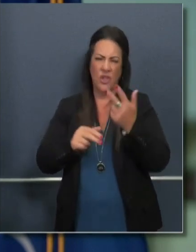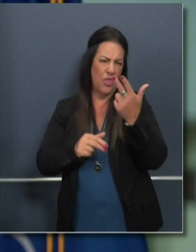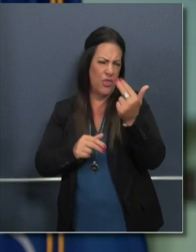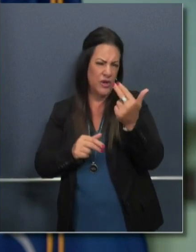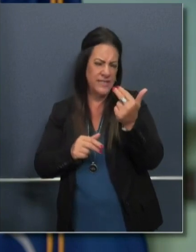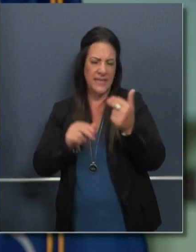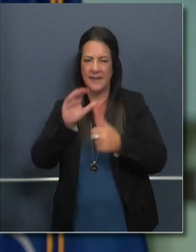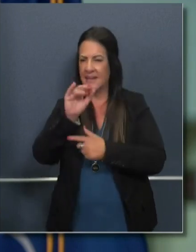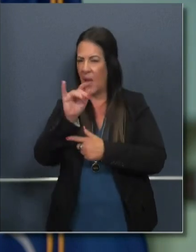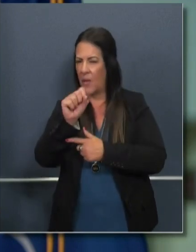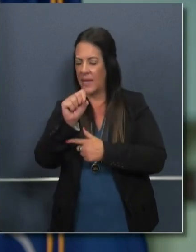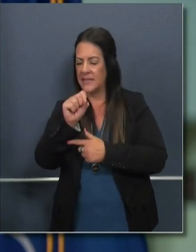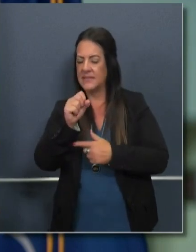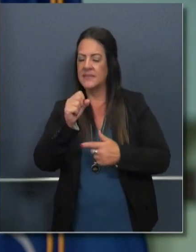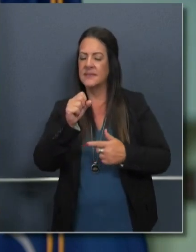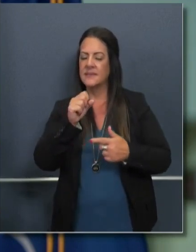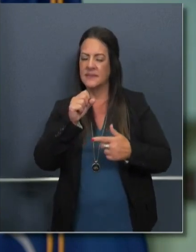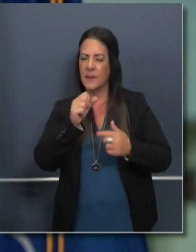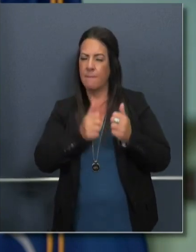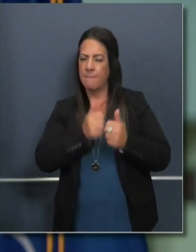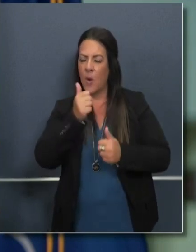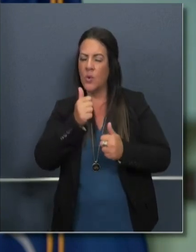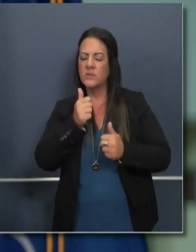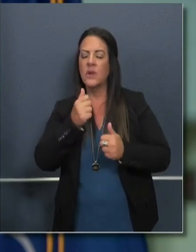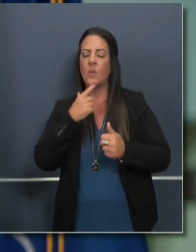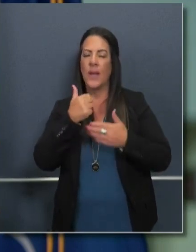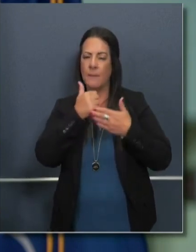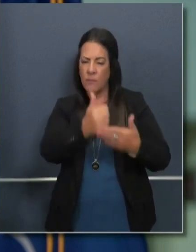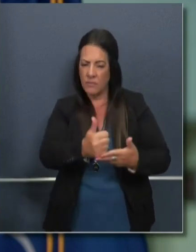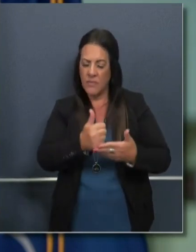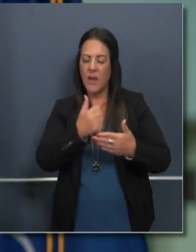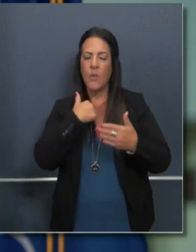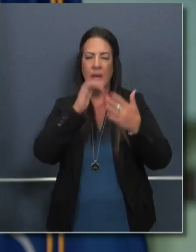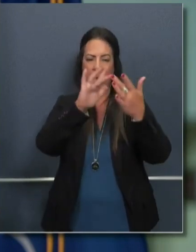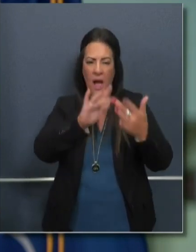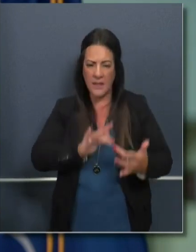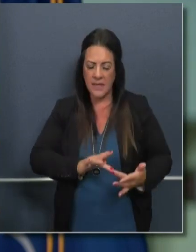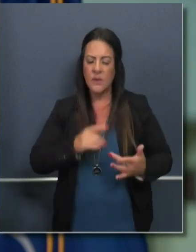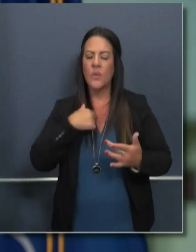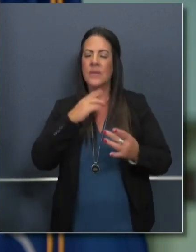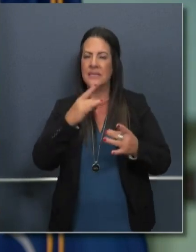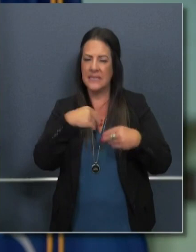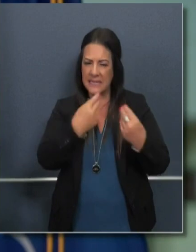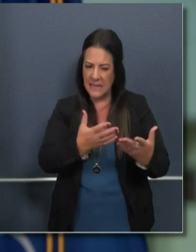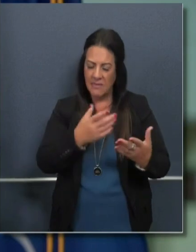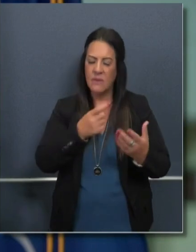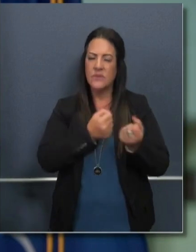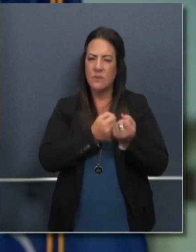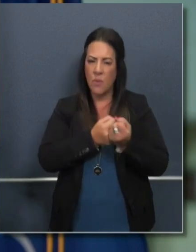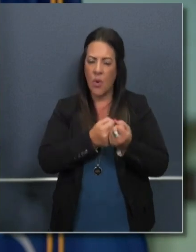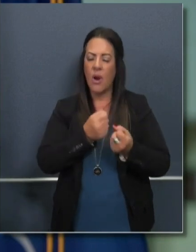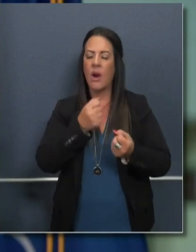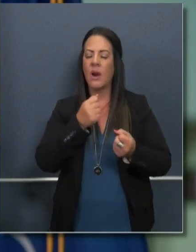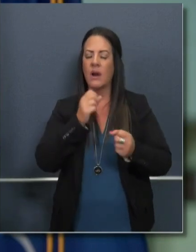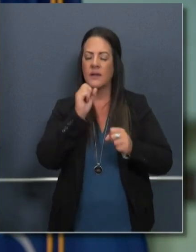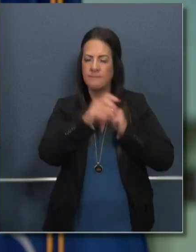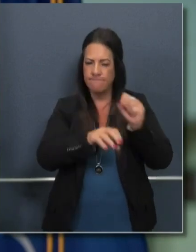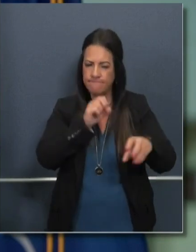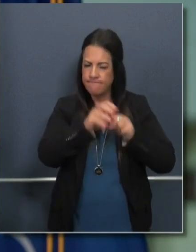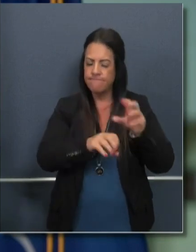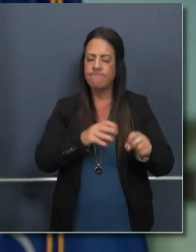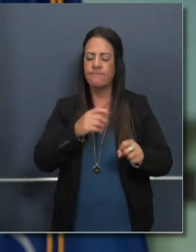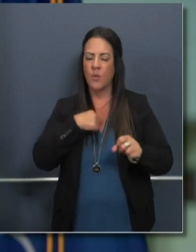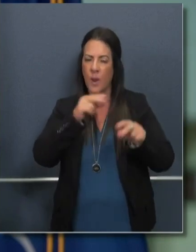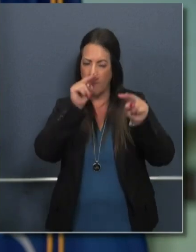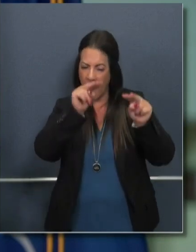at the beginning of the week, which were providing technical assistance, 11 in the middle of the week. We continue to